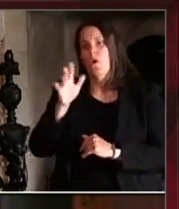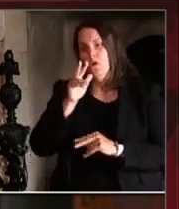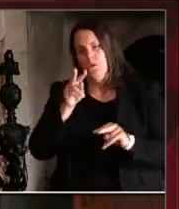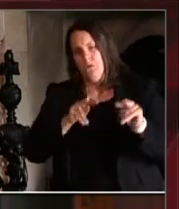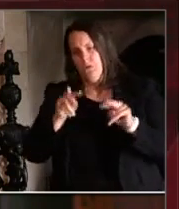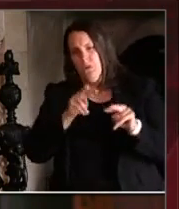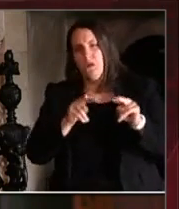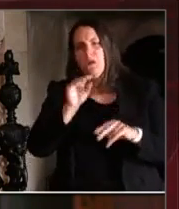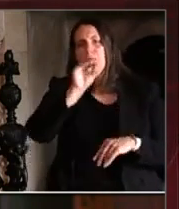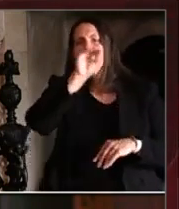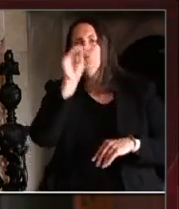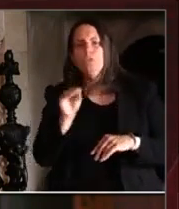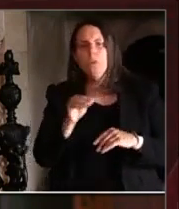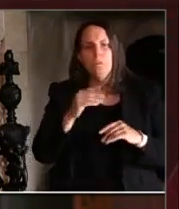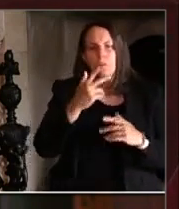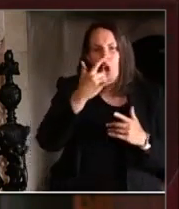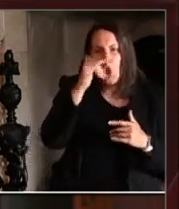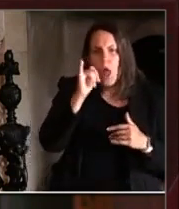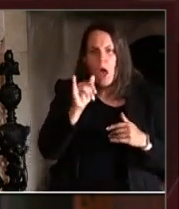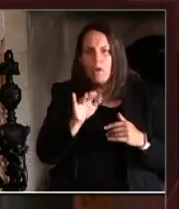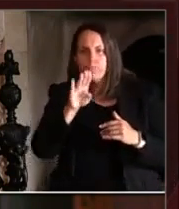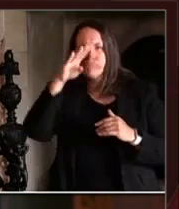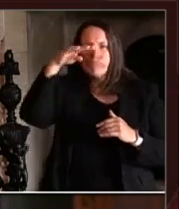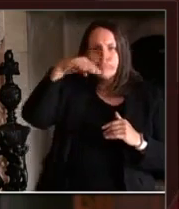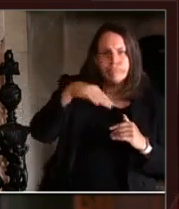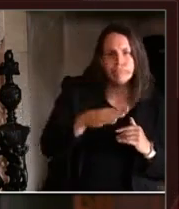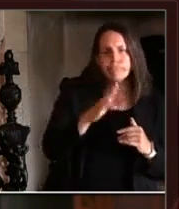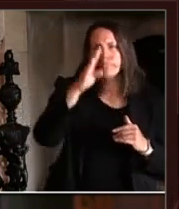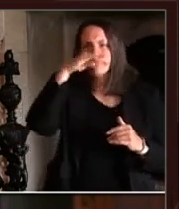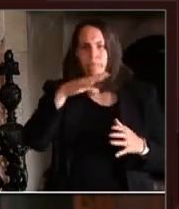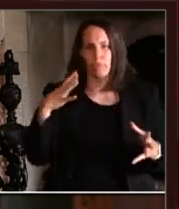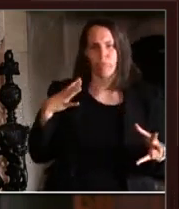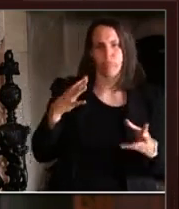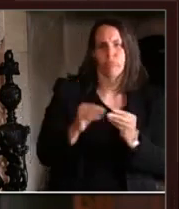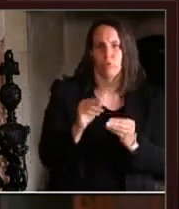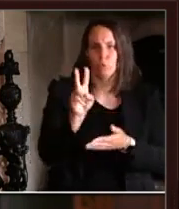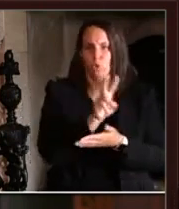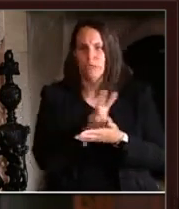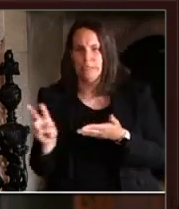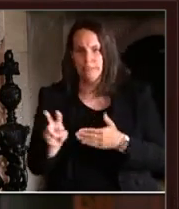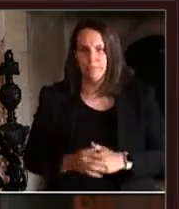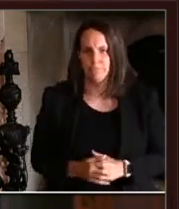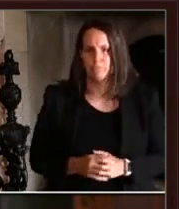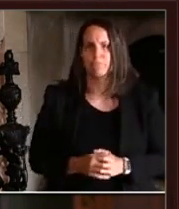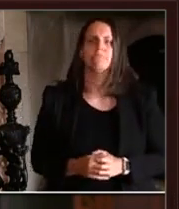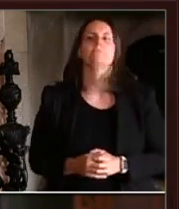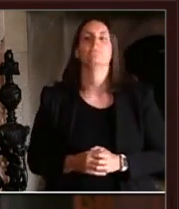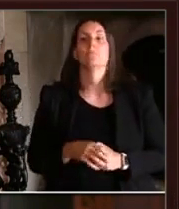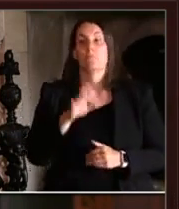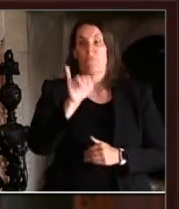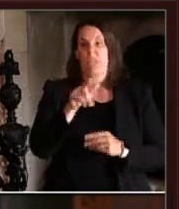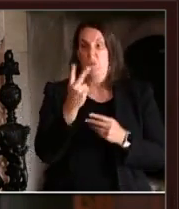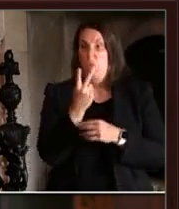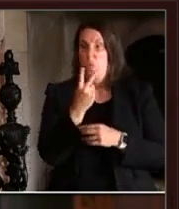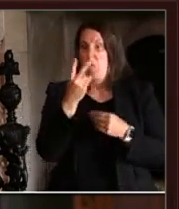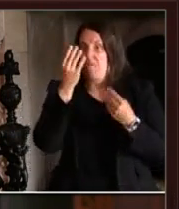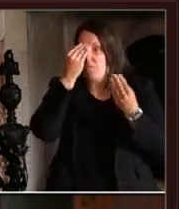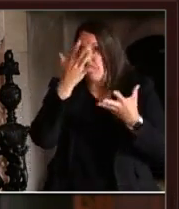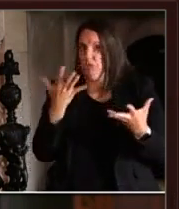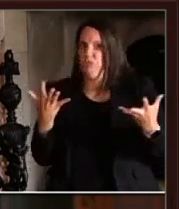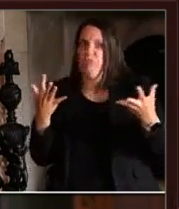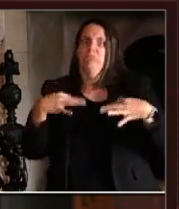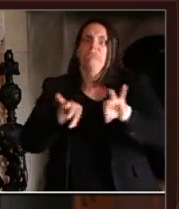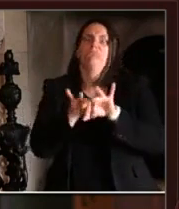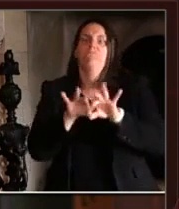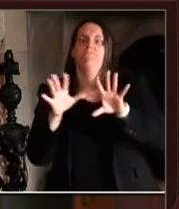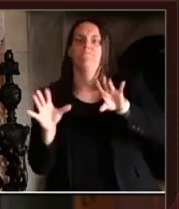of those cases during the past 2 weeks. These two data points are combined into a composite indicator to determine